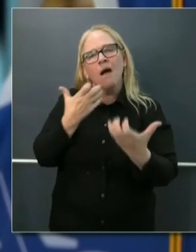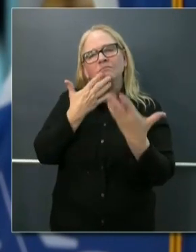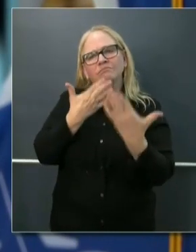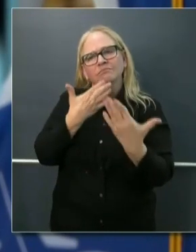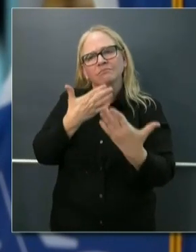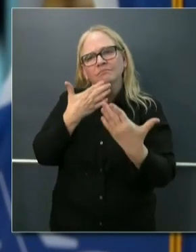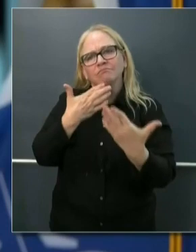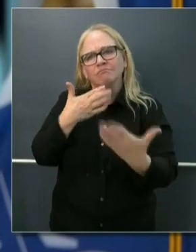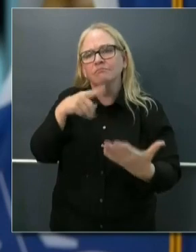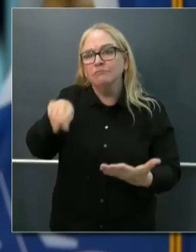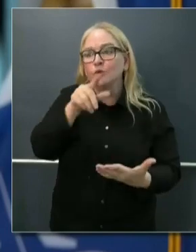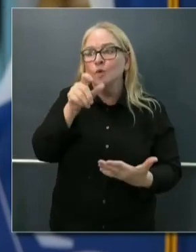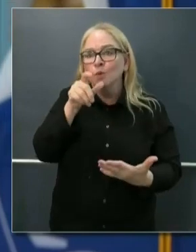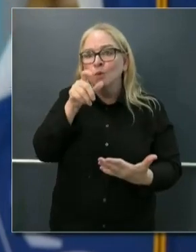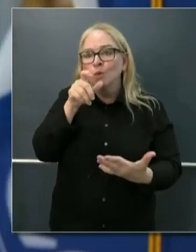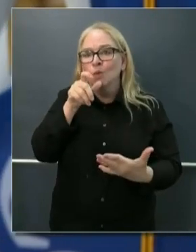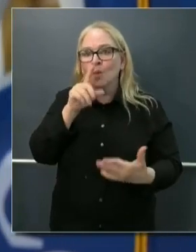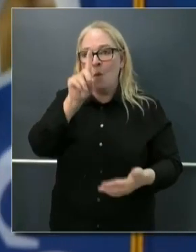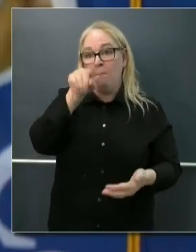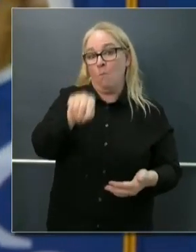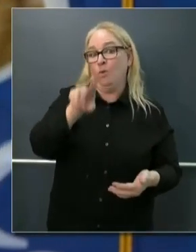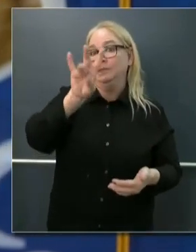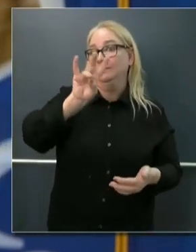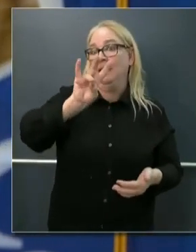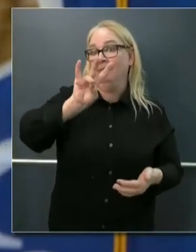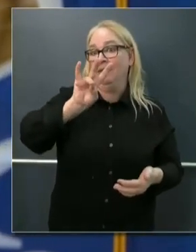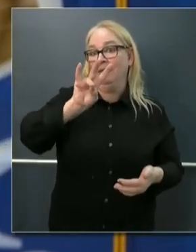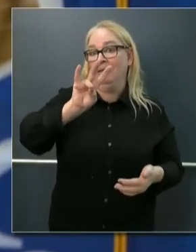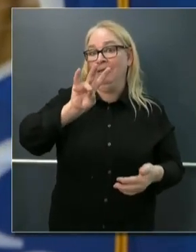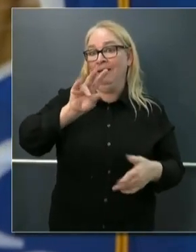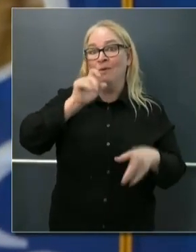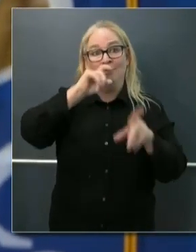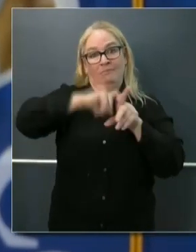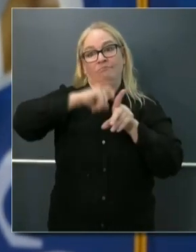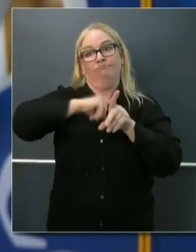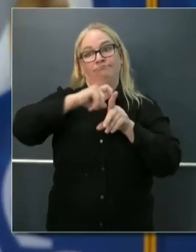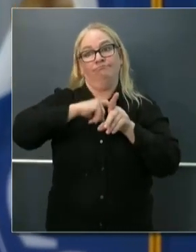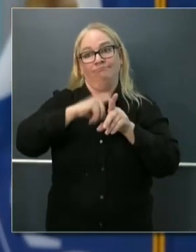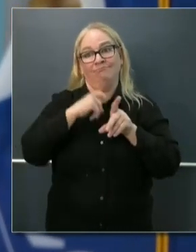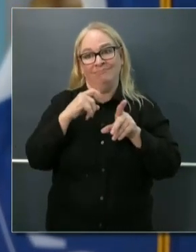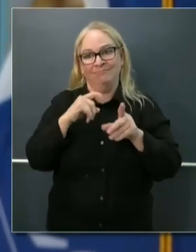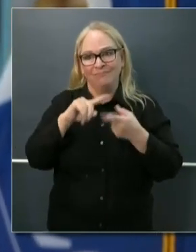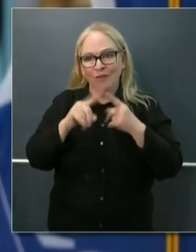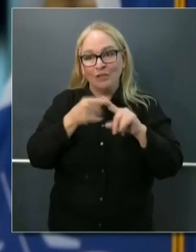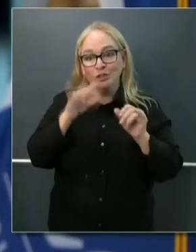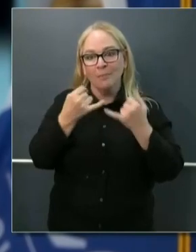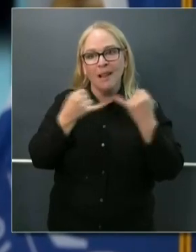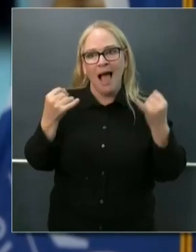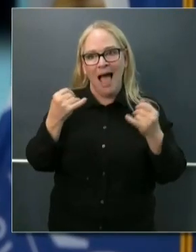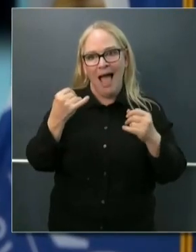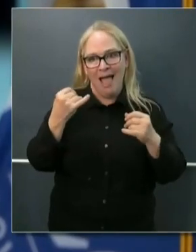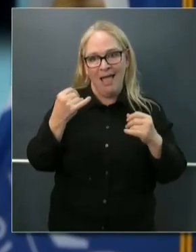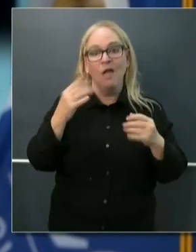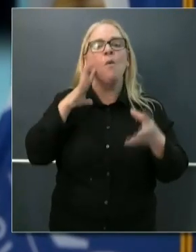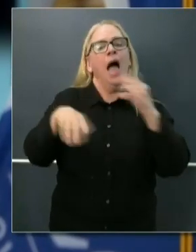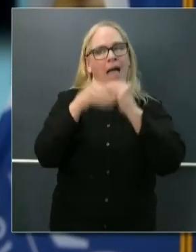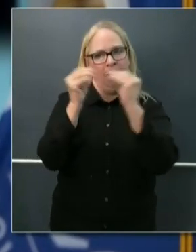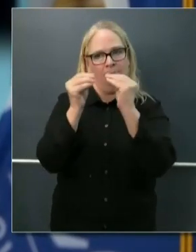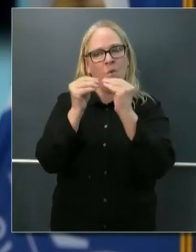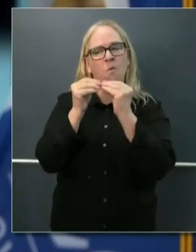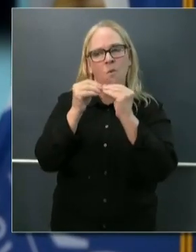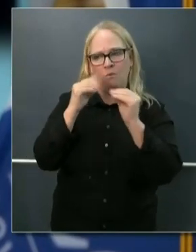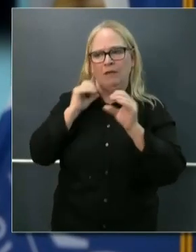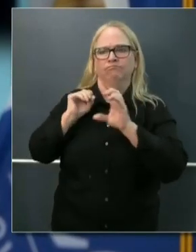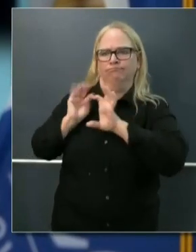across the state, we're up to 1.7 million calls that we can count, and now with the friendship line, there'll be even more calls, even more connection, even more human